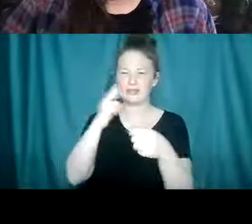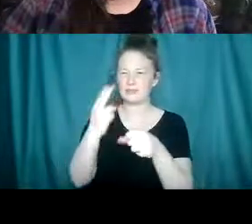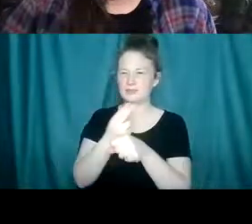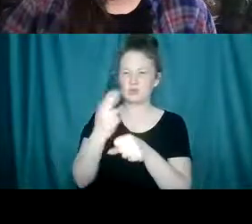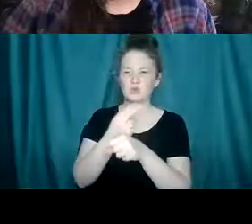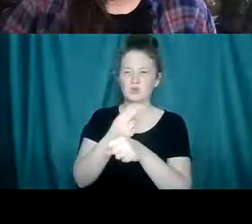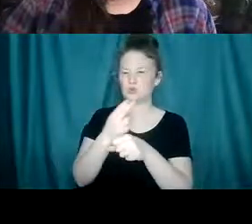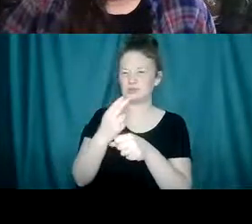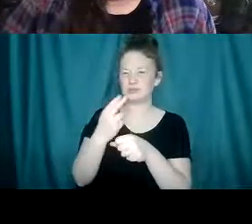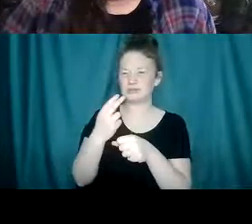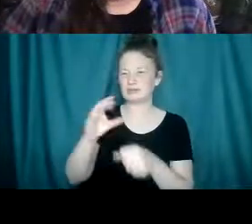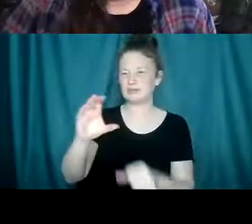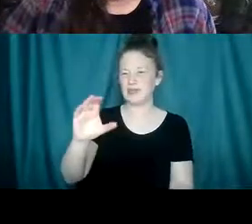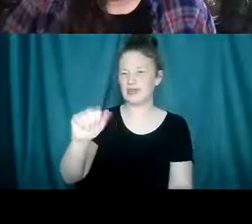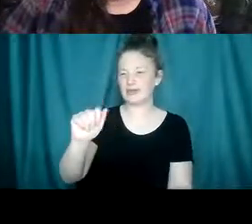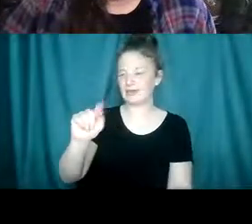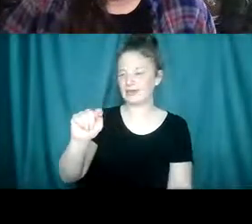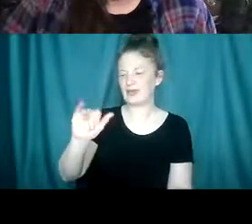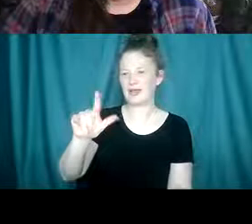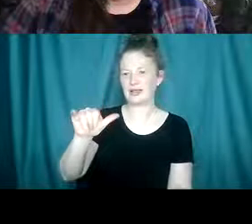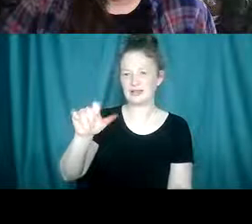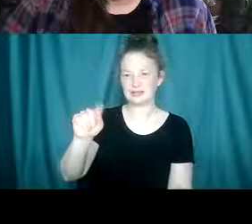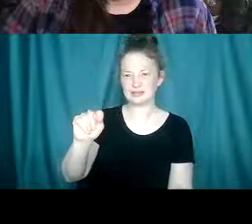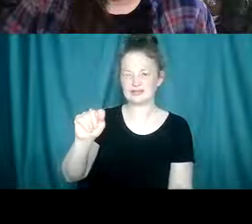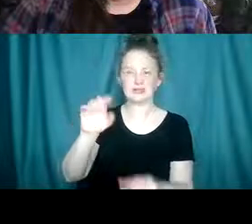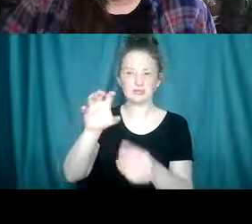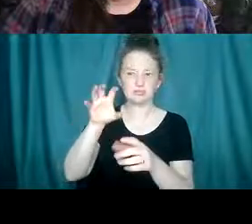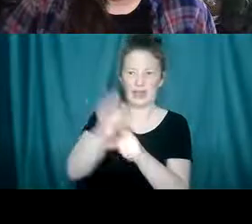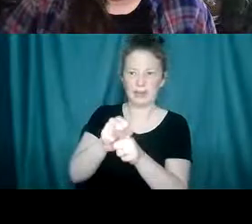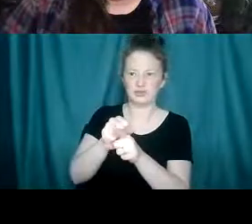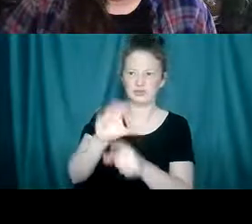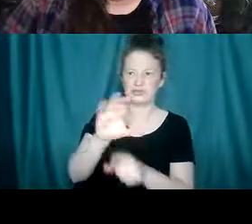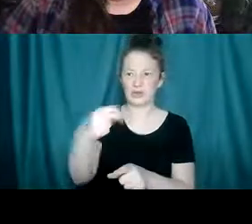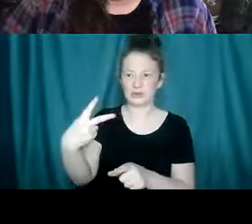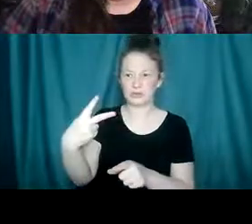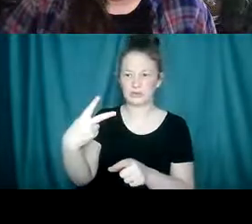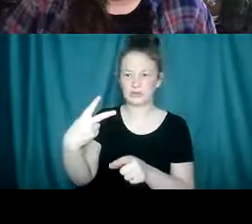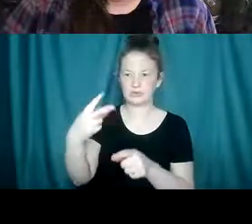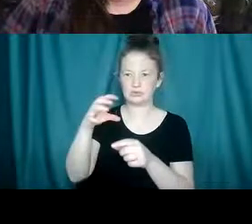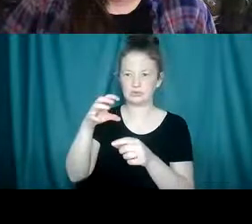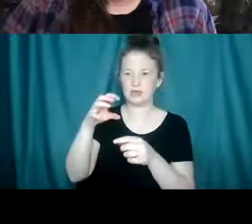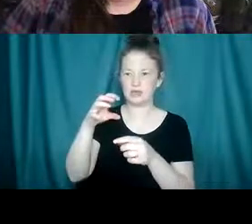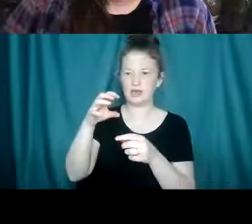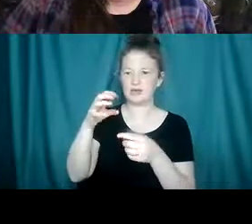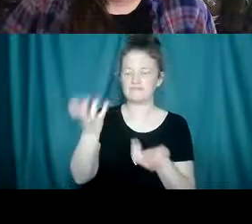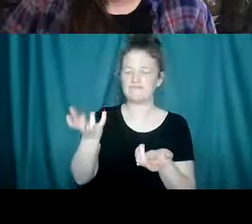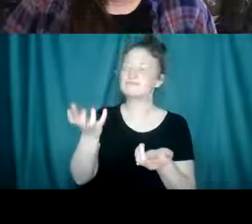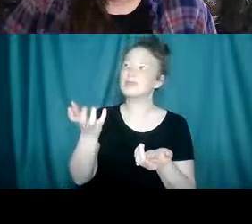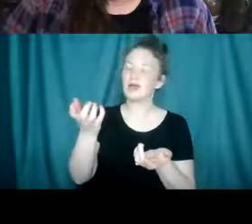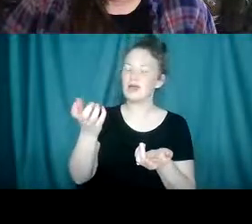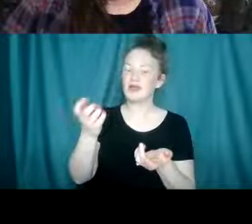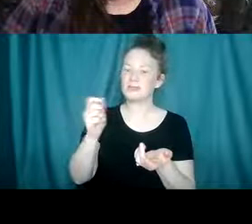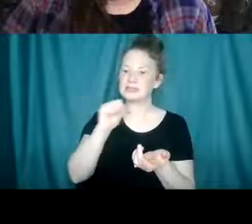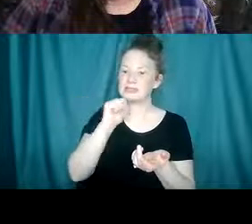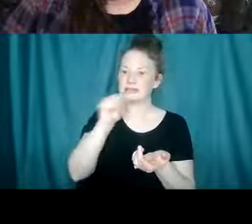capture the carbon dioxide and leaves everything else out of it. And because it's not a very